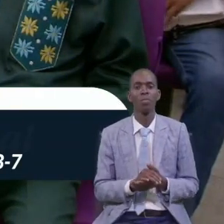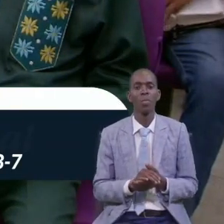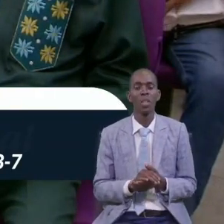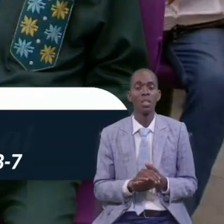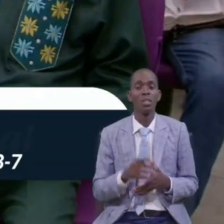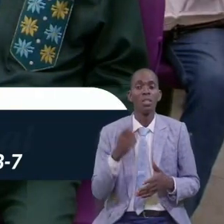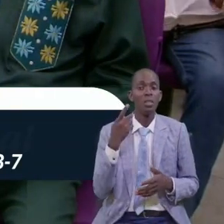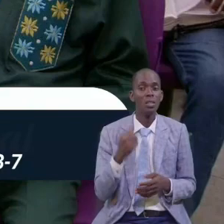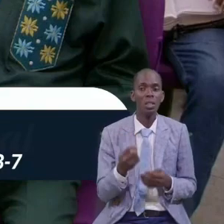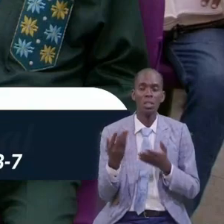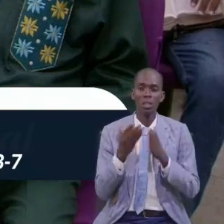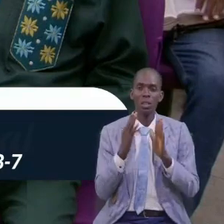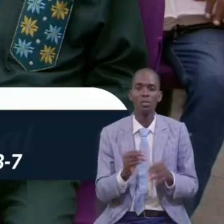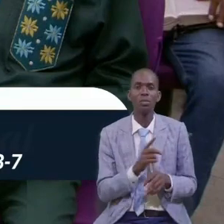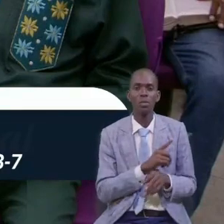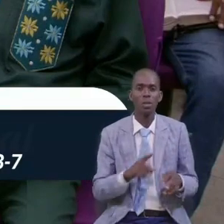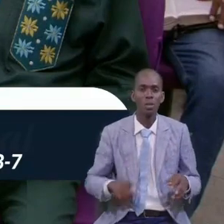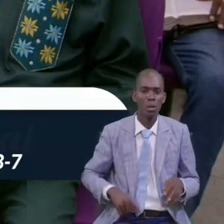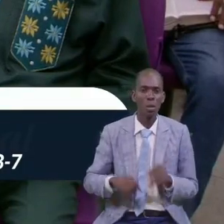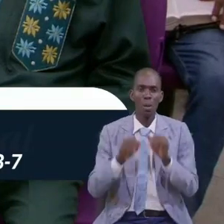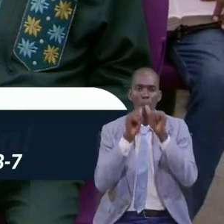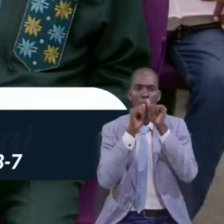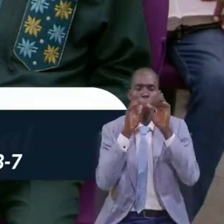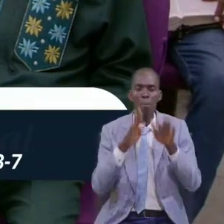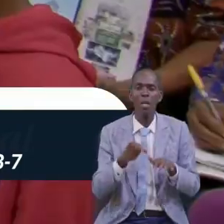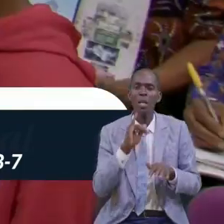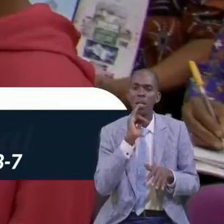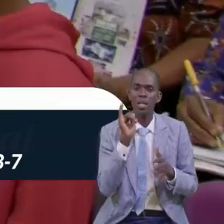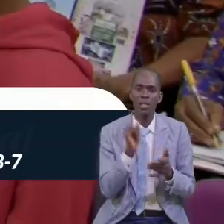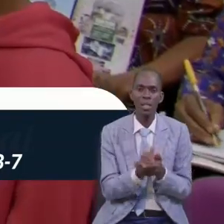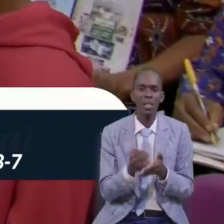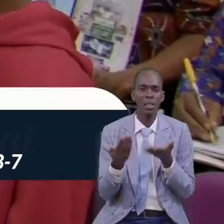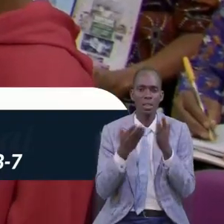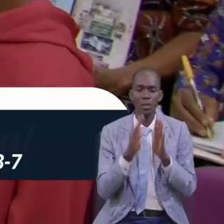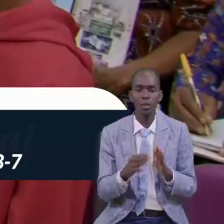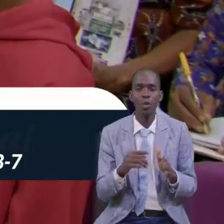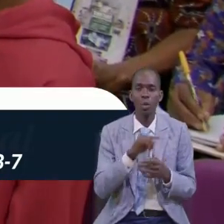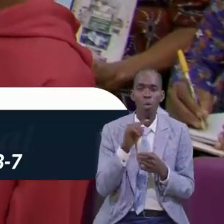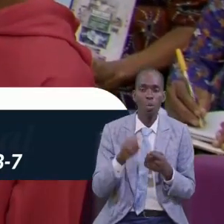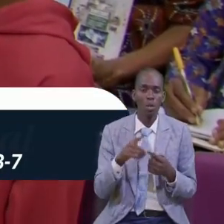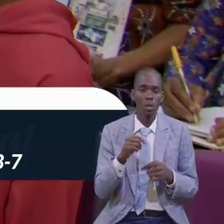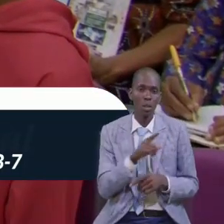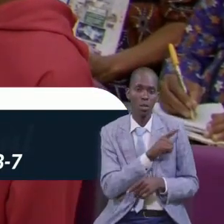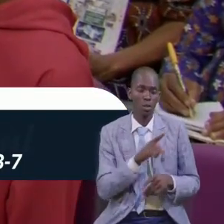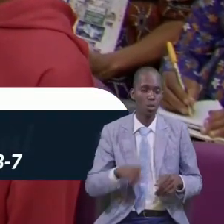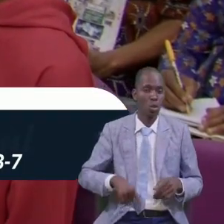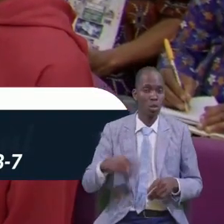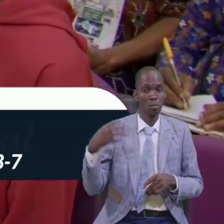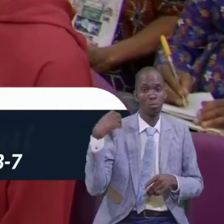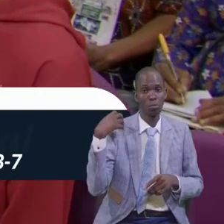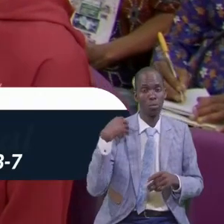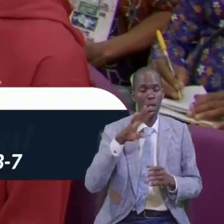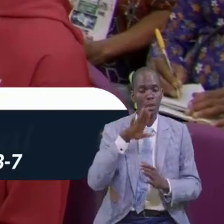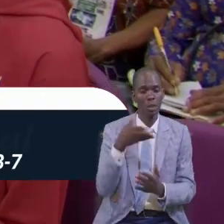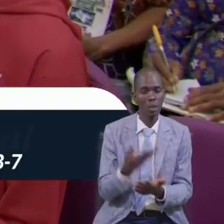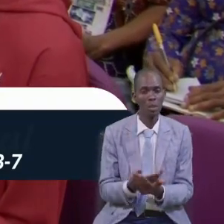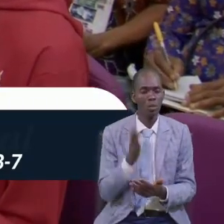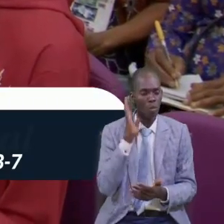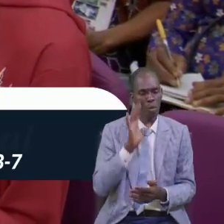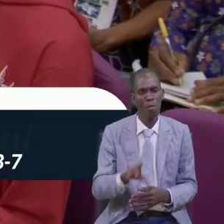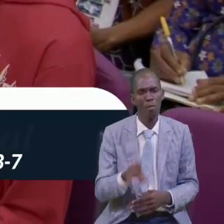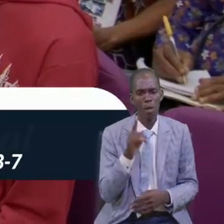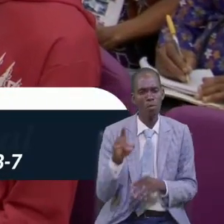the servant of the Lord. Blessed is that servant whom his Lord, when he cometh, shall find so doing. That